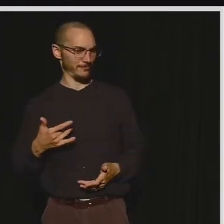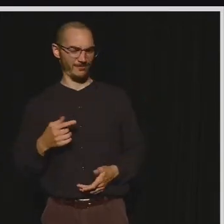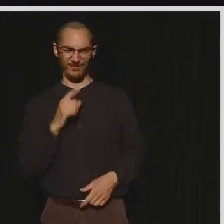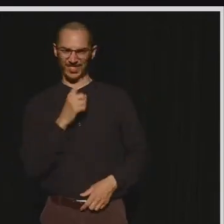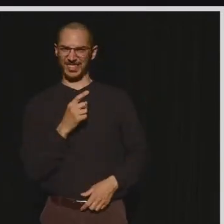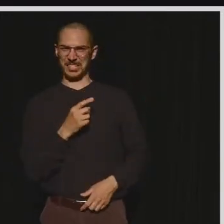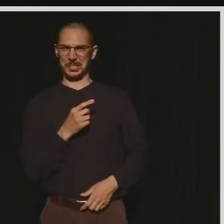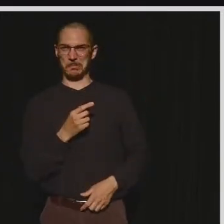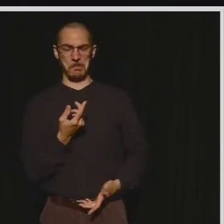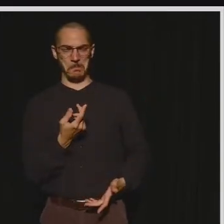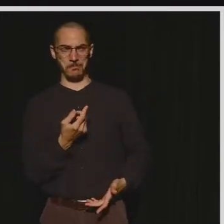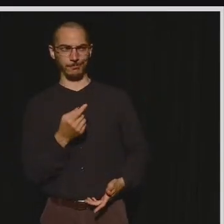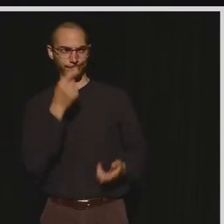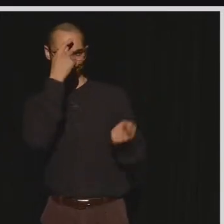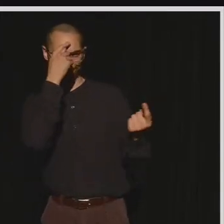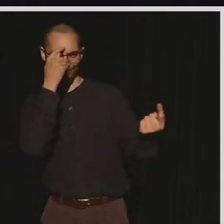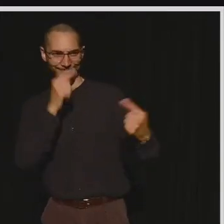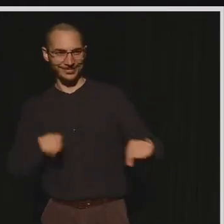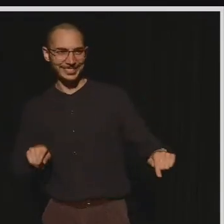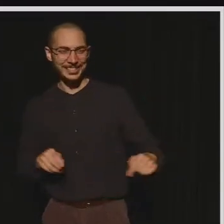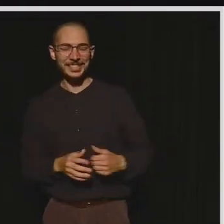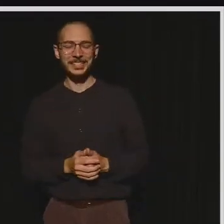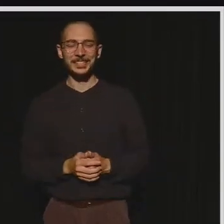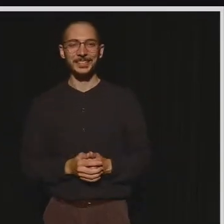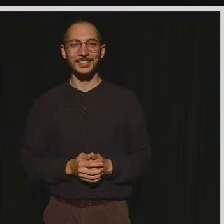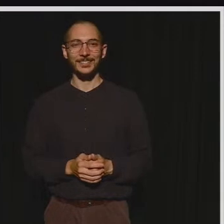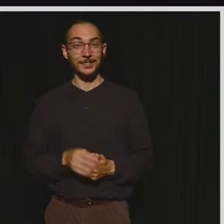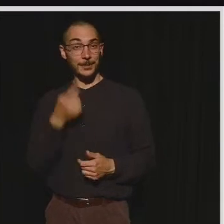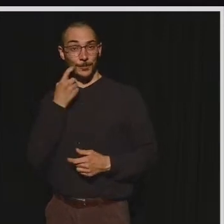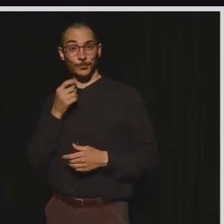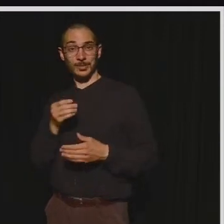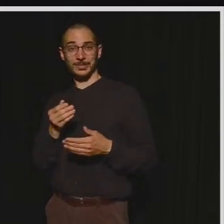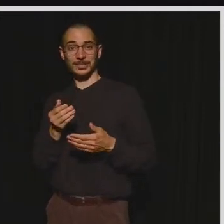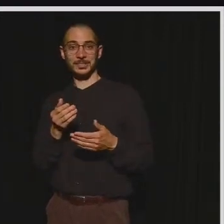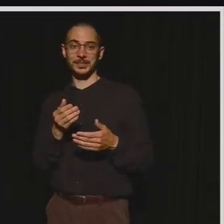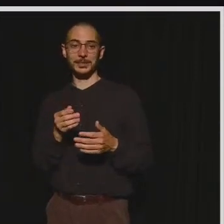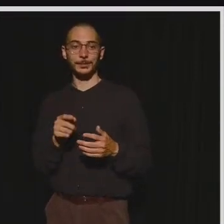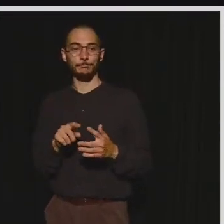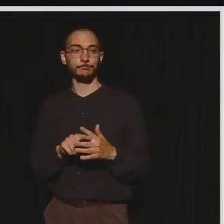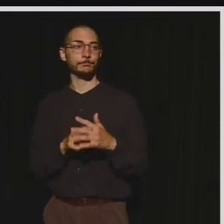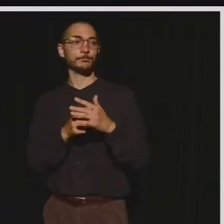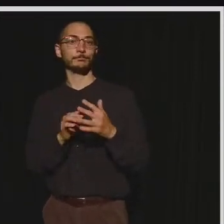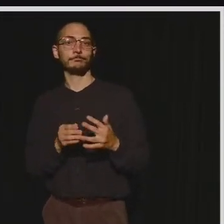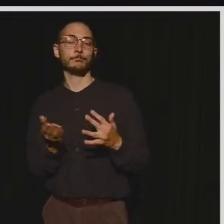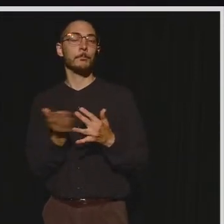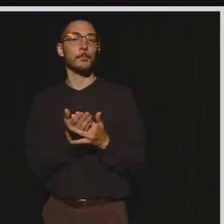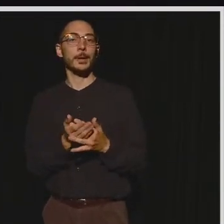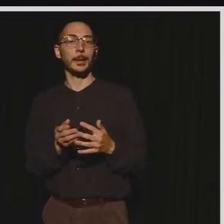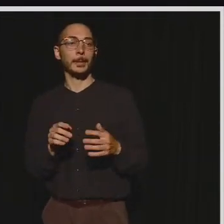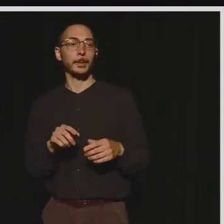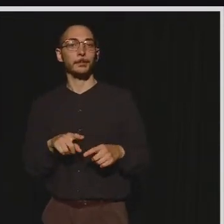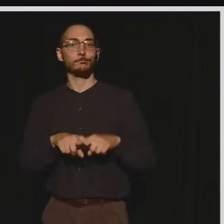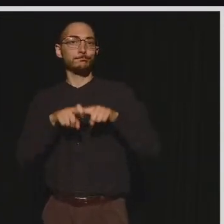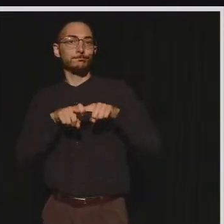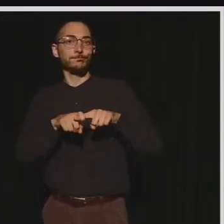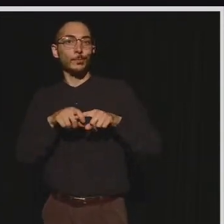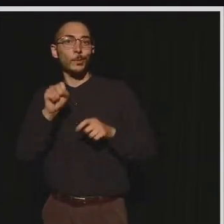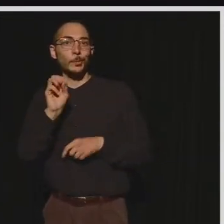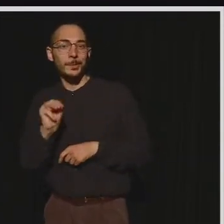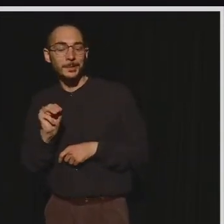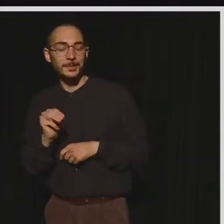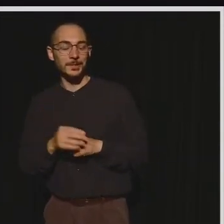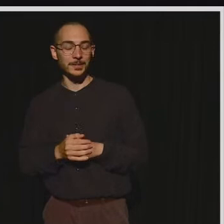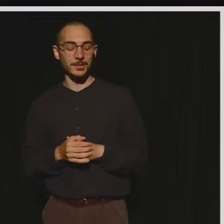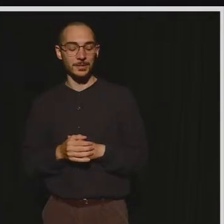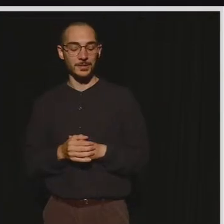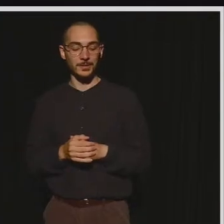but since I got back from it this year, I switched my way of thinking in terms of using social media as a